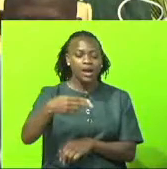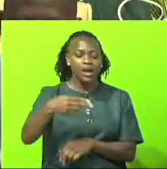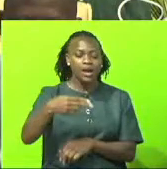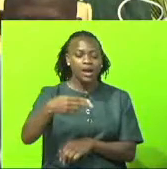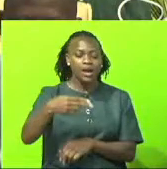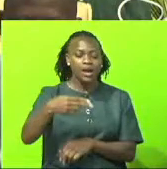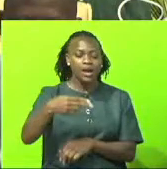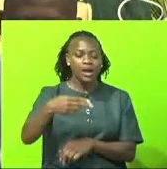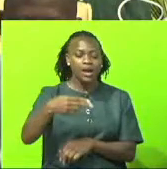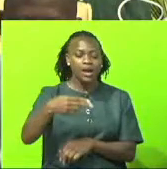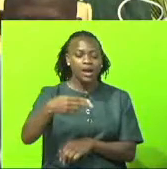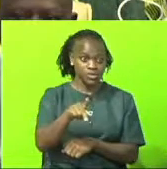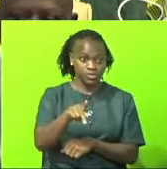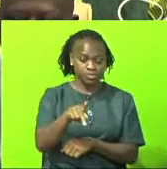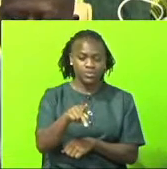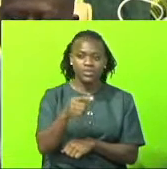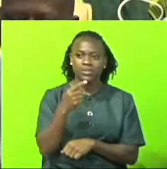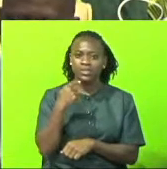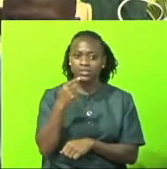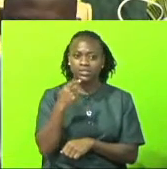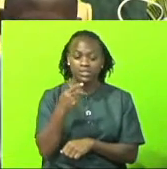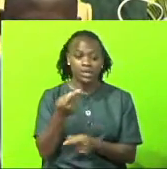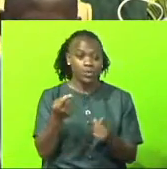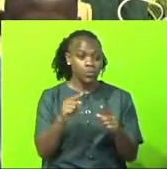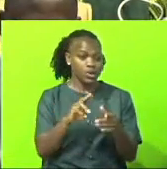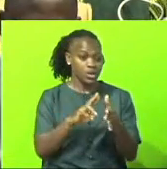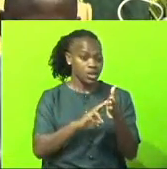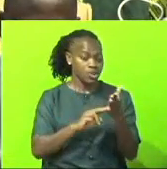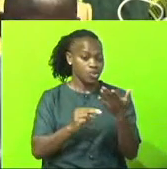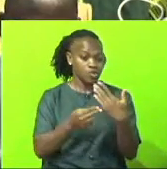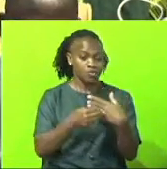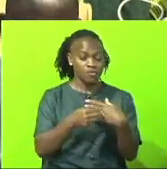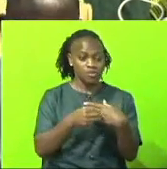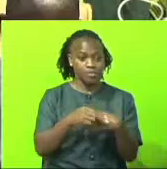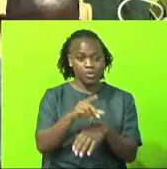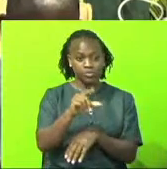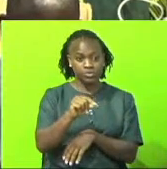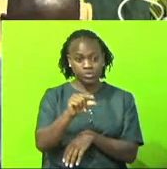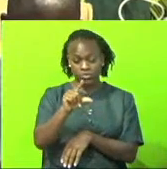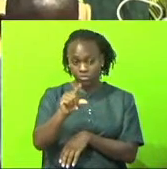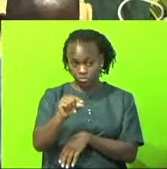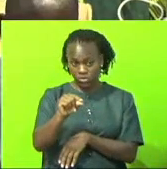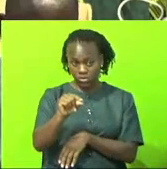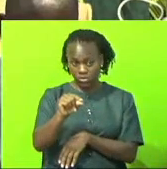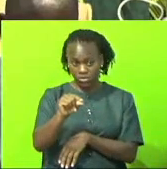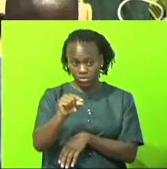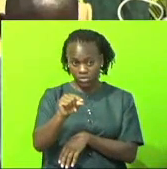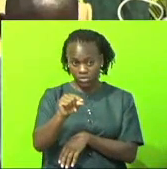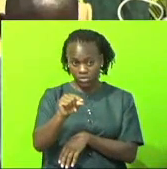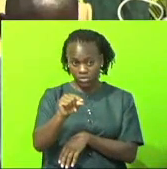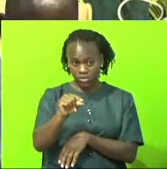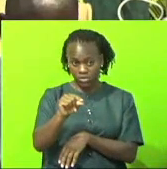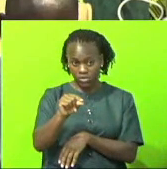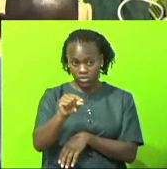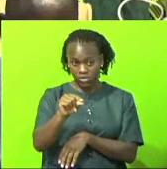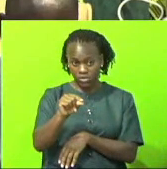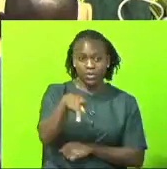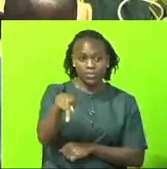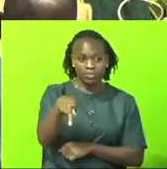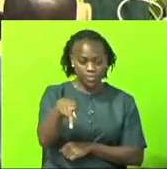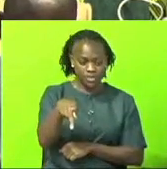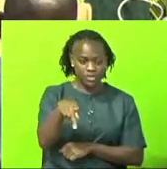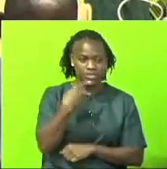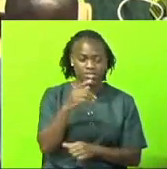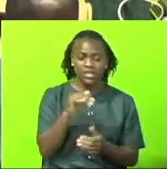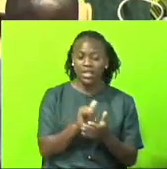the NPP, in November 2020. The NPP argued that by his